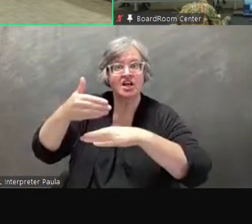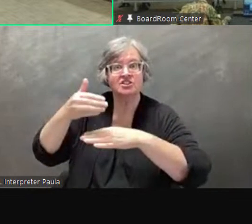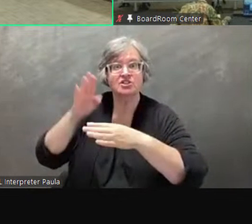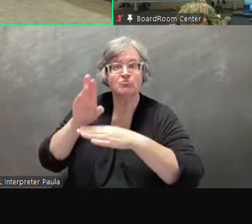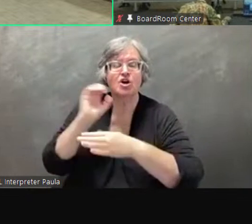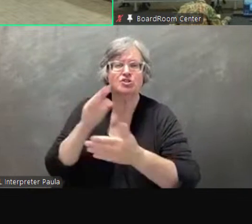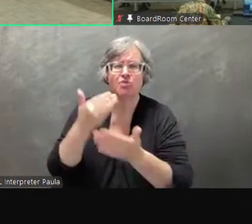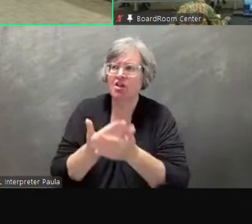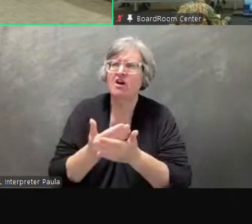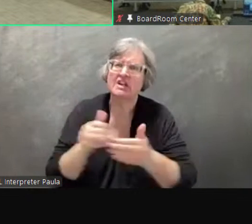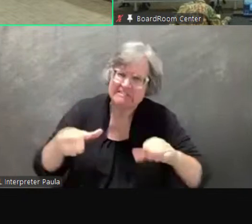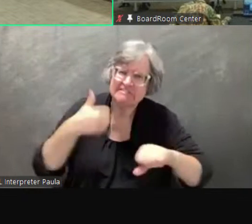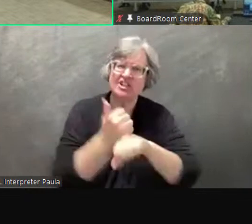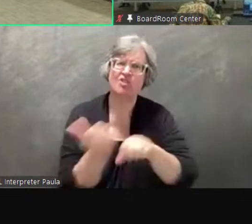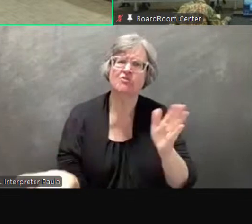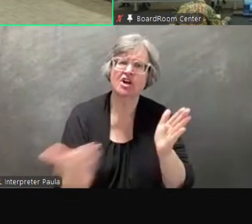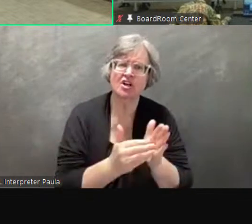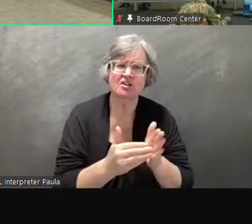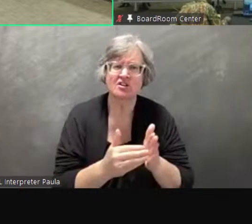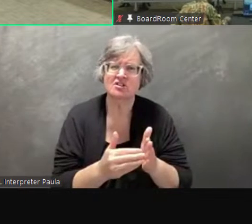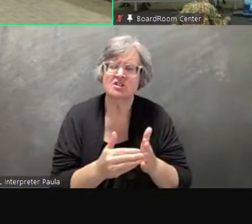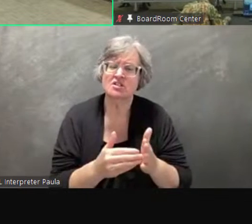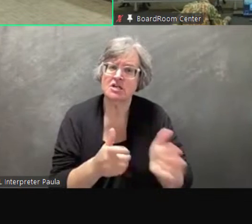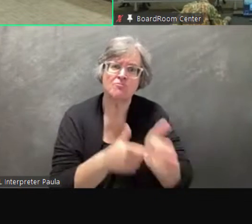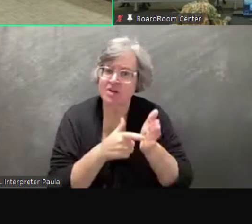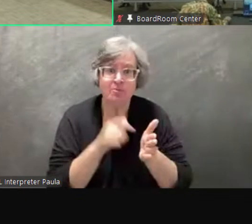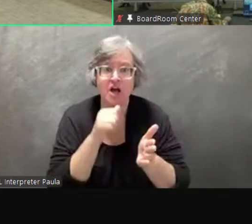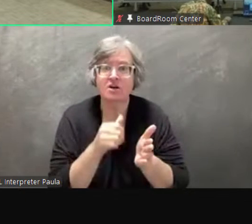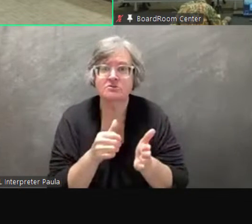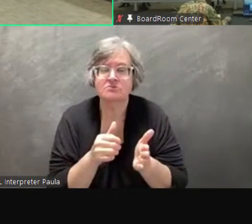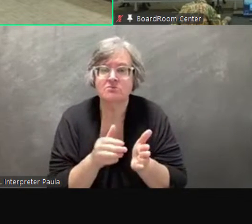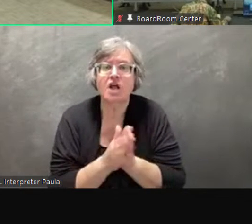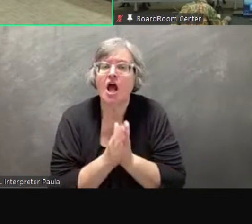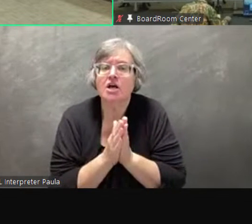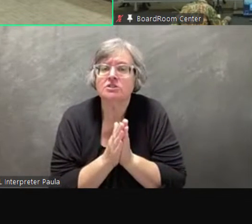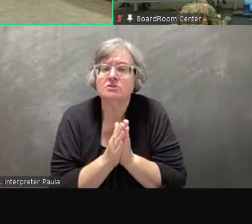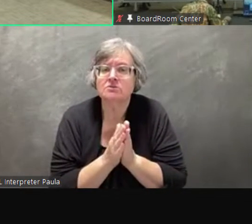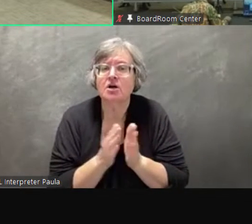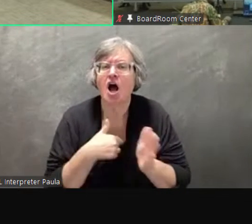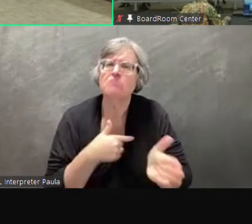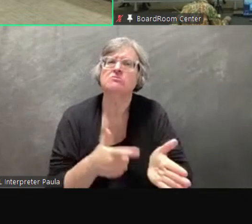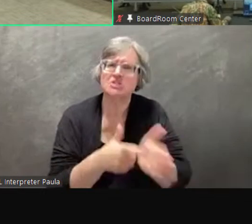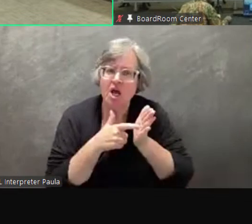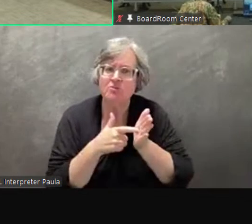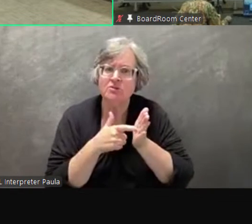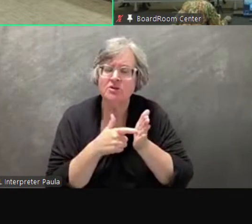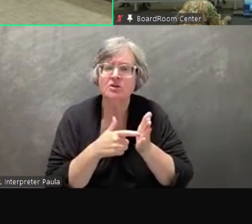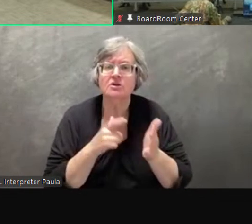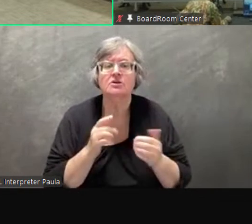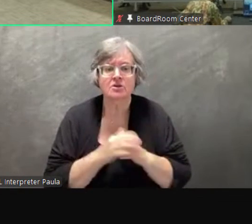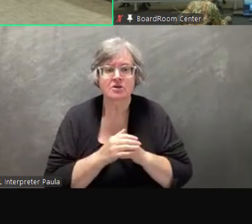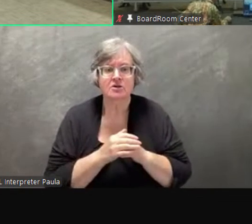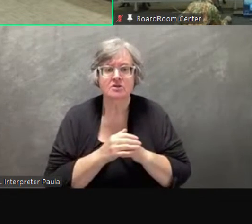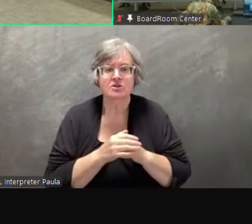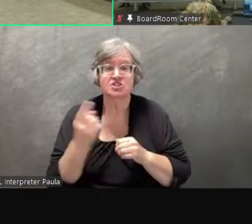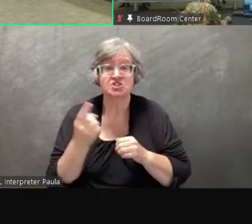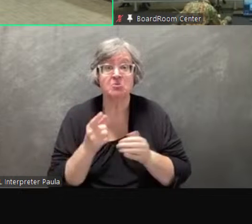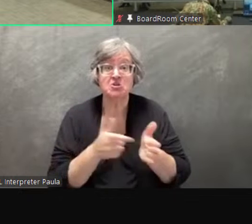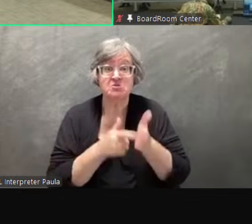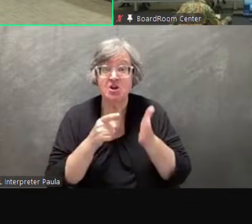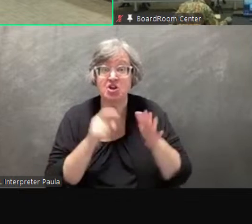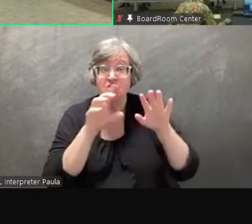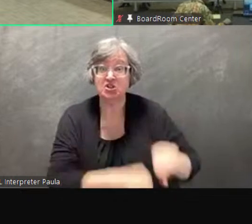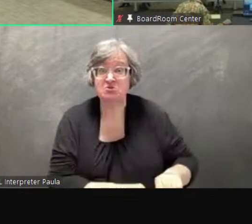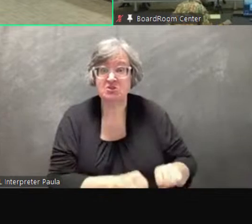Put it back. I'm demanding, not asking you. So somebody demanded that you take them down.